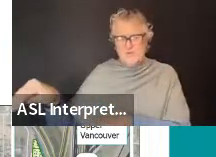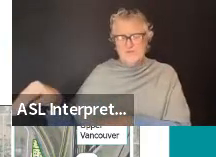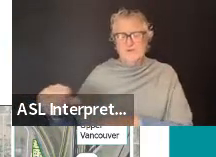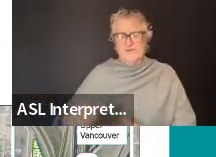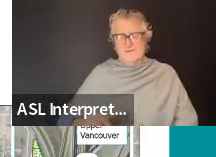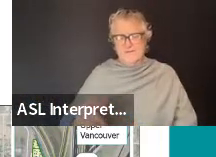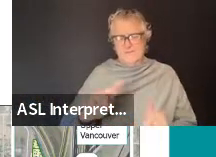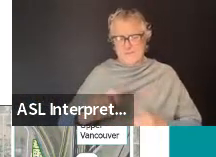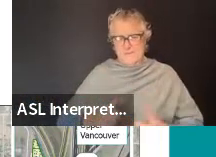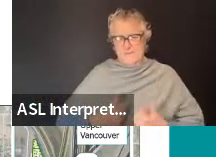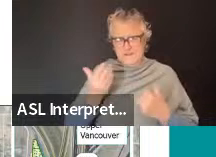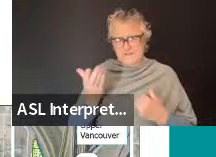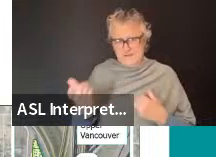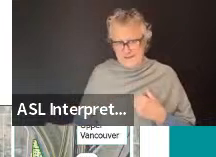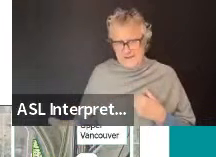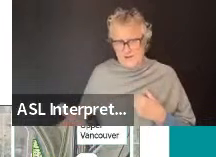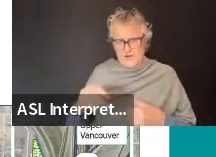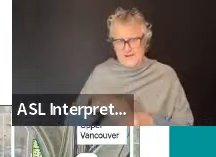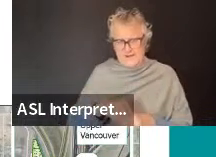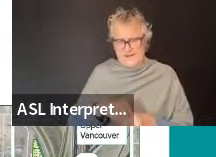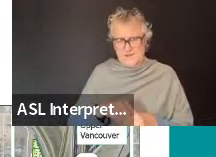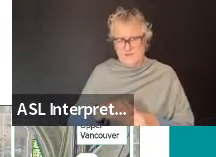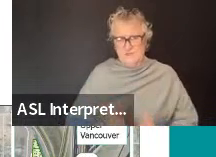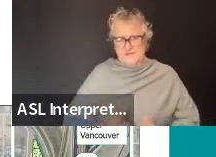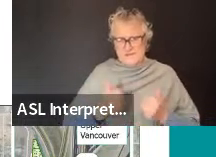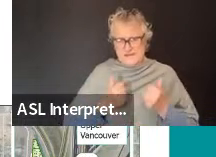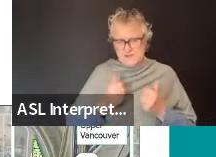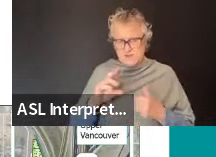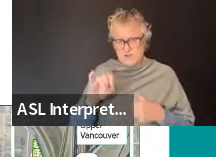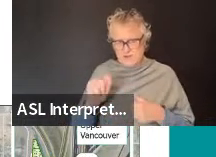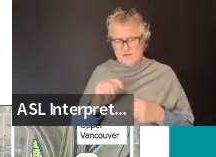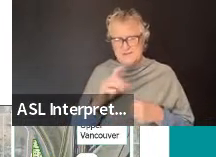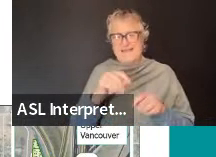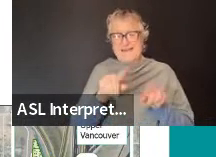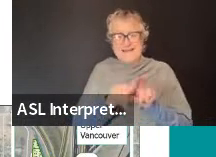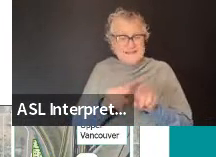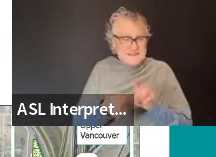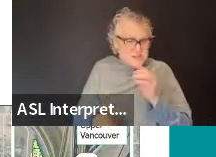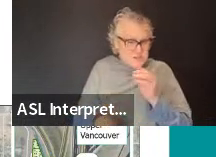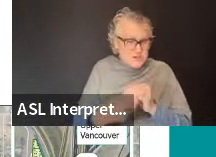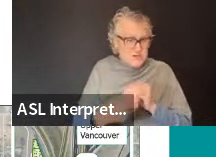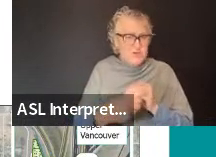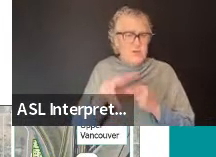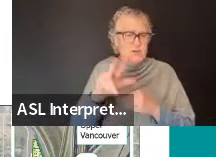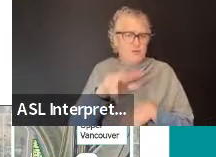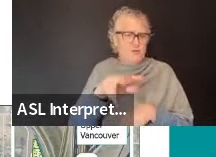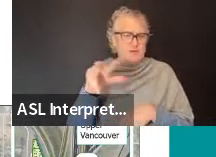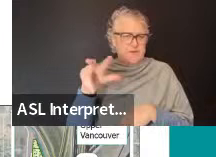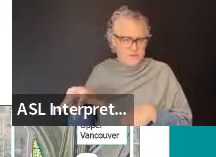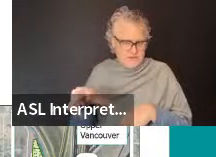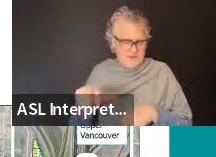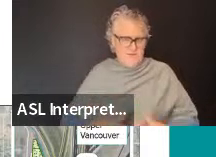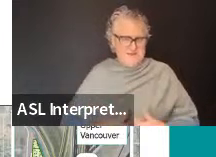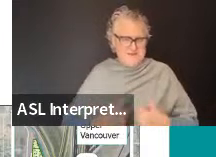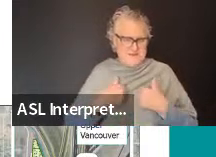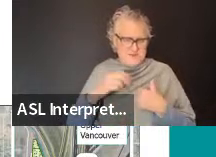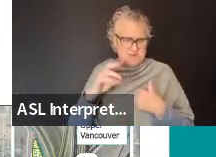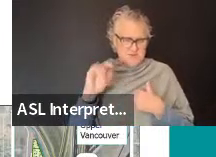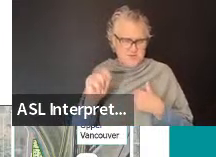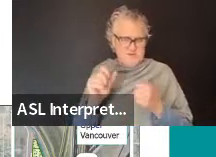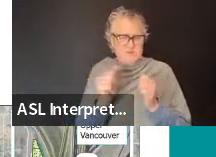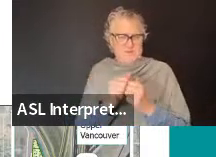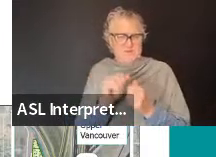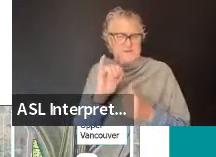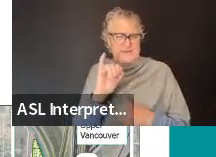And also looking at 36 businesses displaced with an additional 3 businesses if that